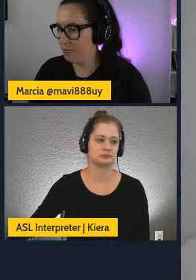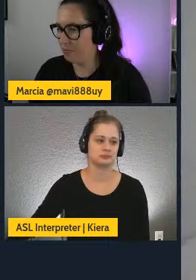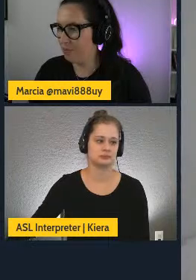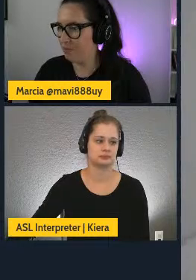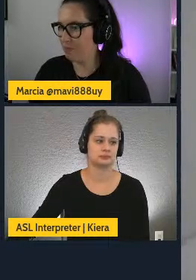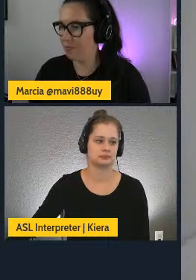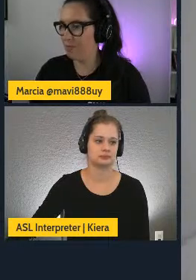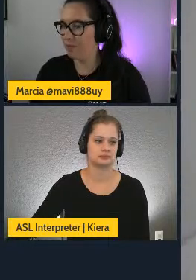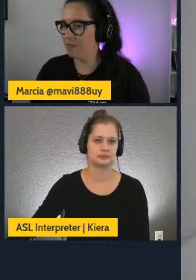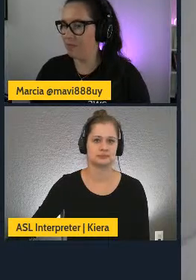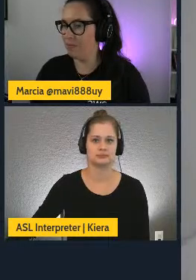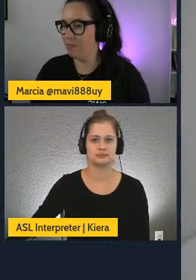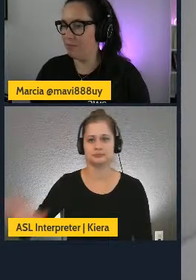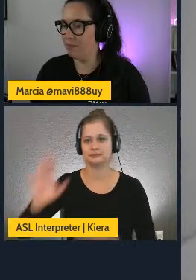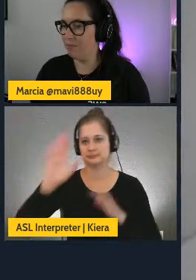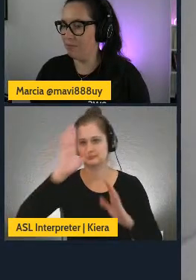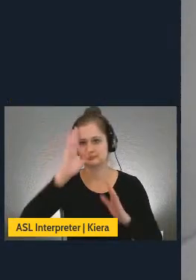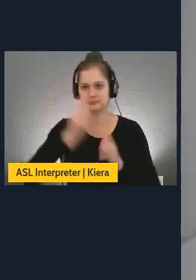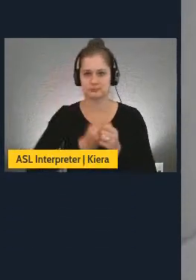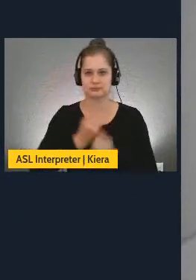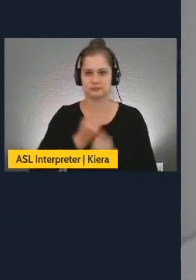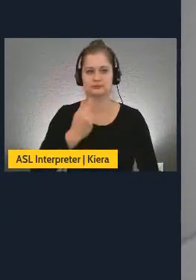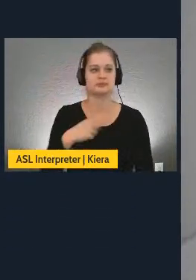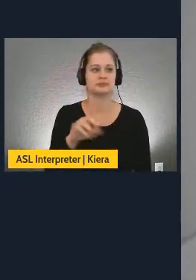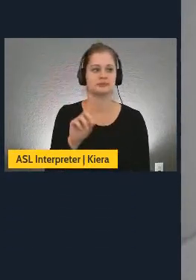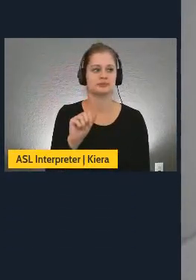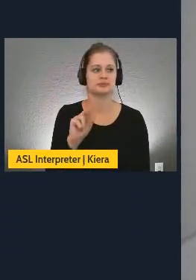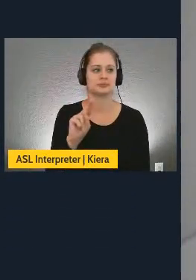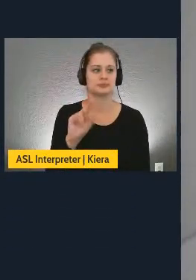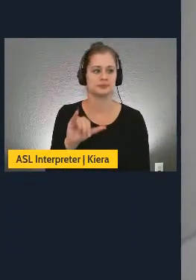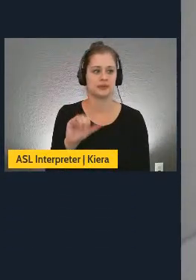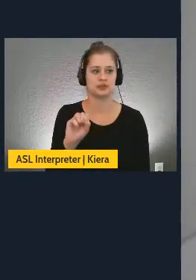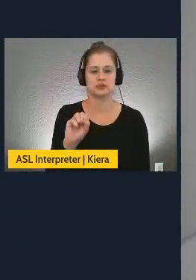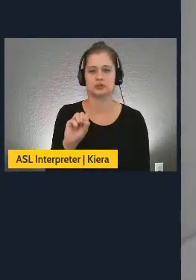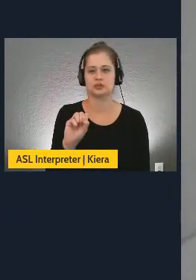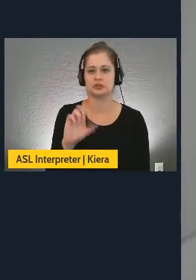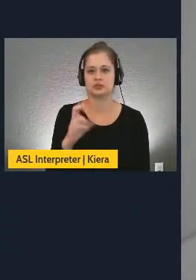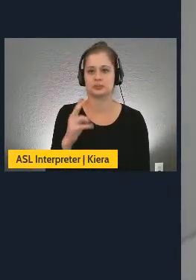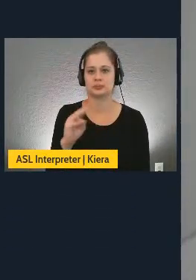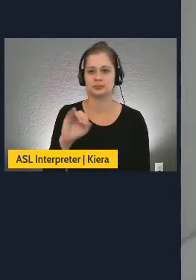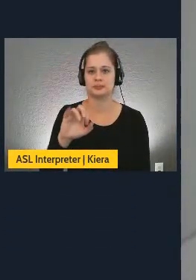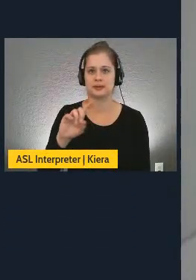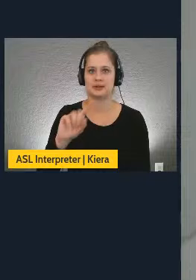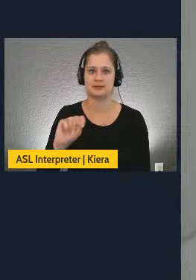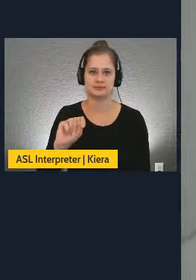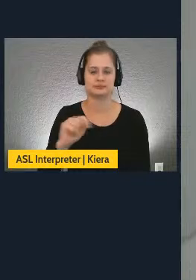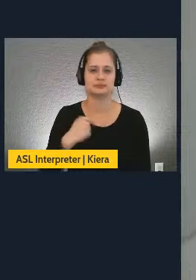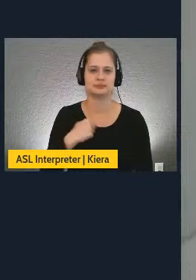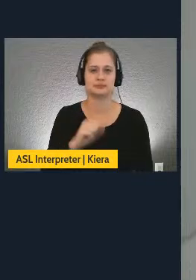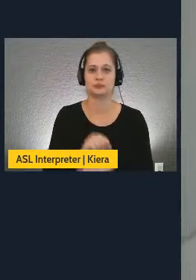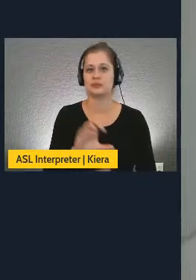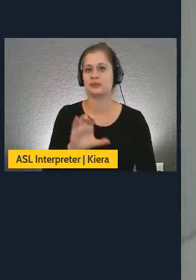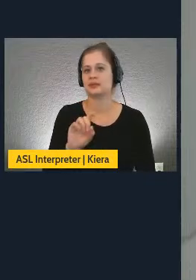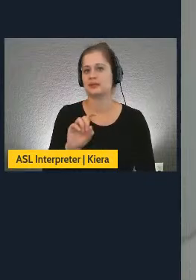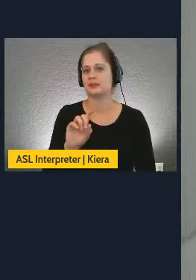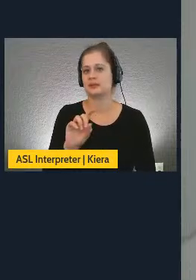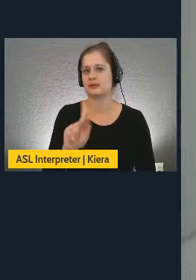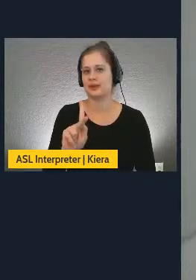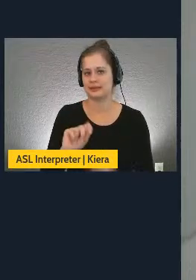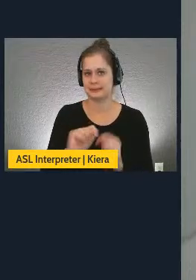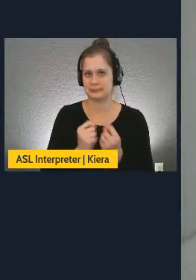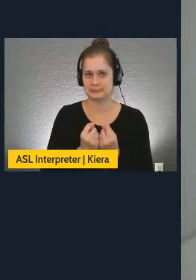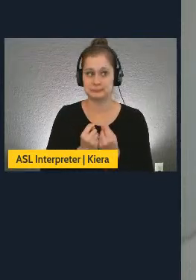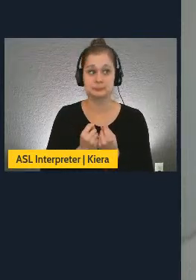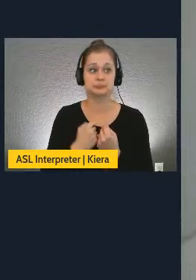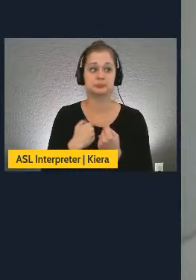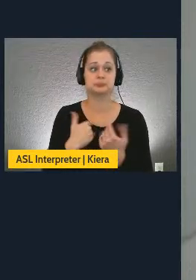Hi everyone, I'm Daniel Schmidt. I work at HashiCorp on the Terraform CDK team. And today I'd like to talk